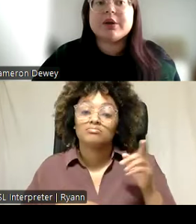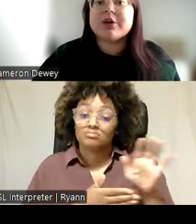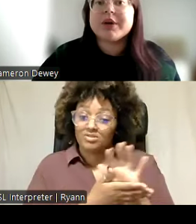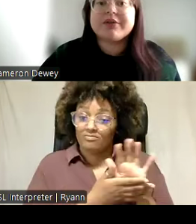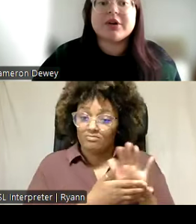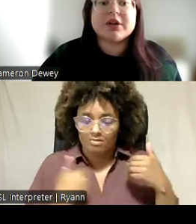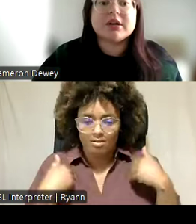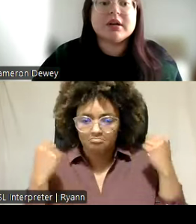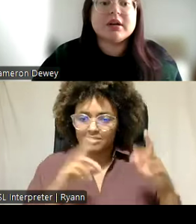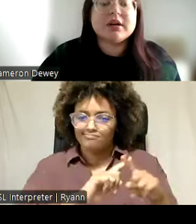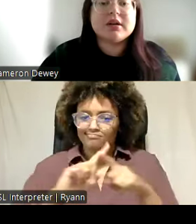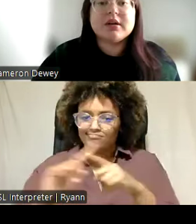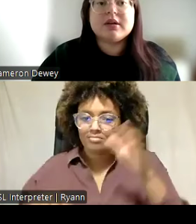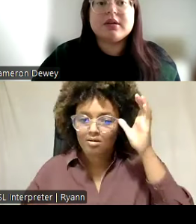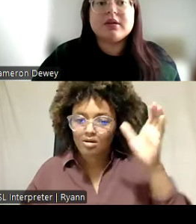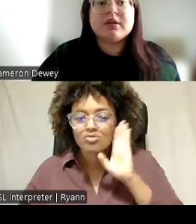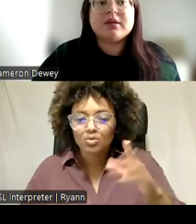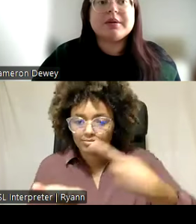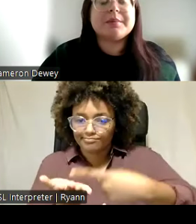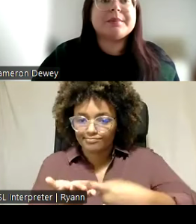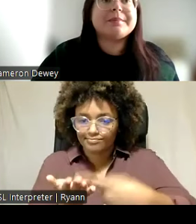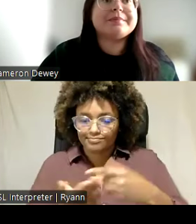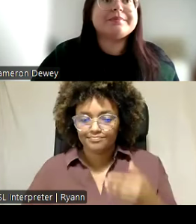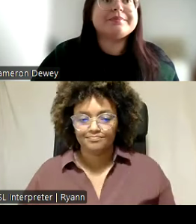video a little bit further.